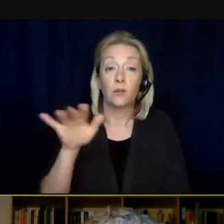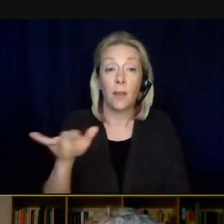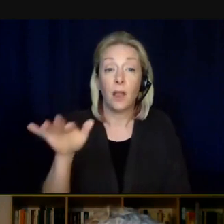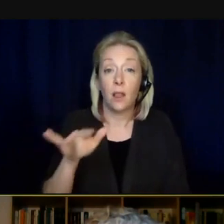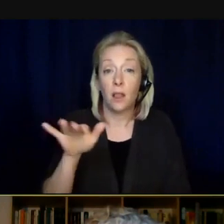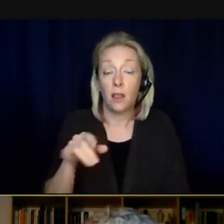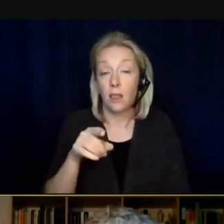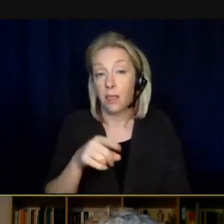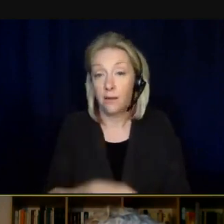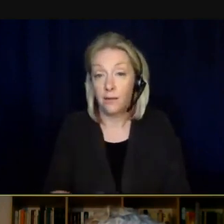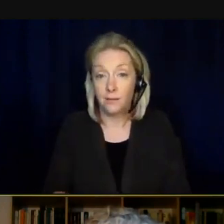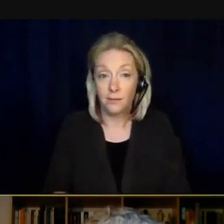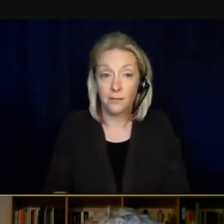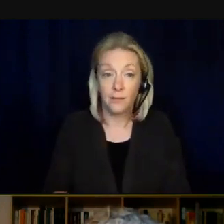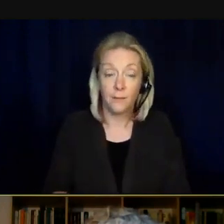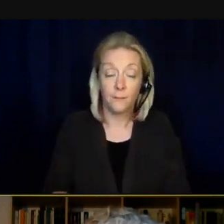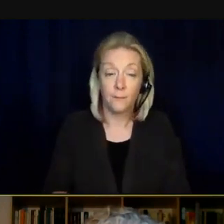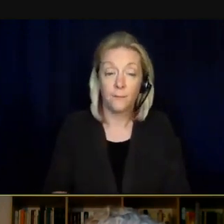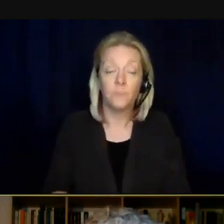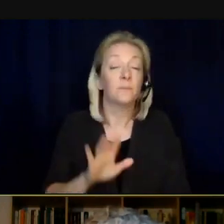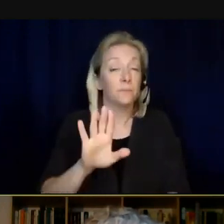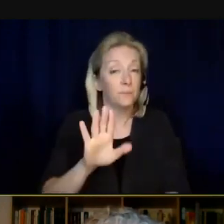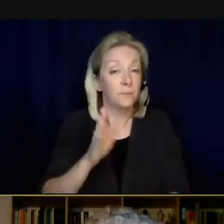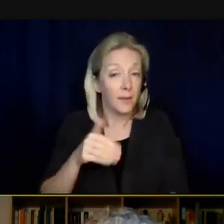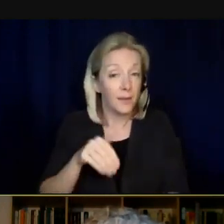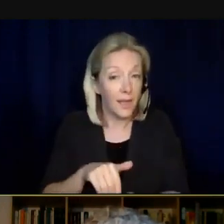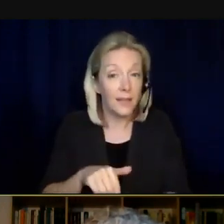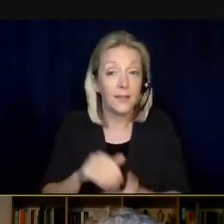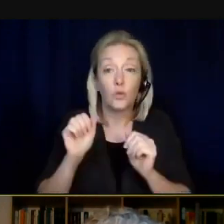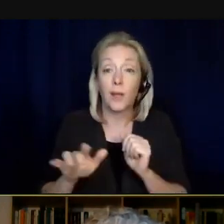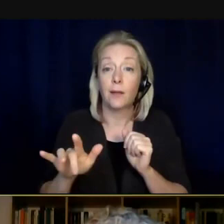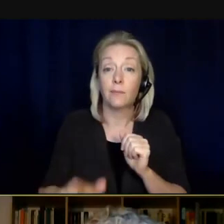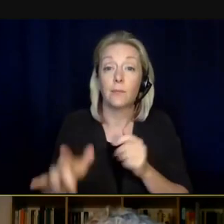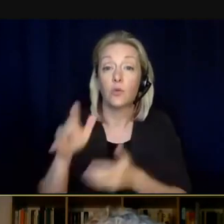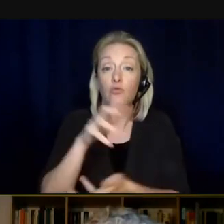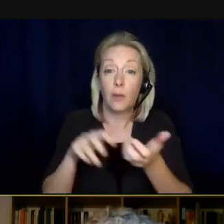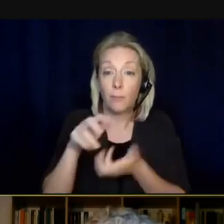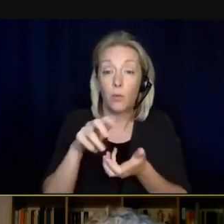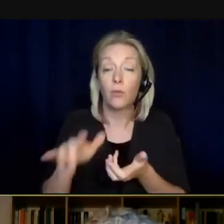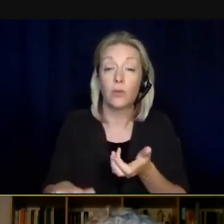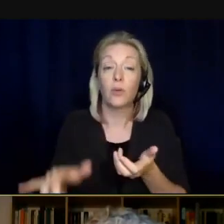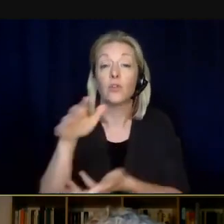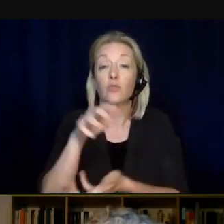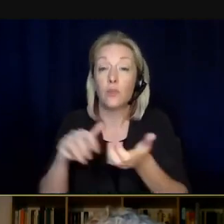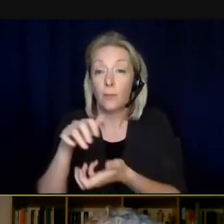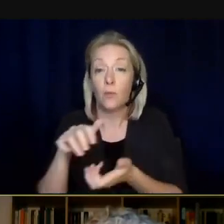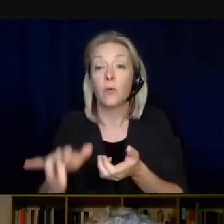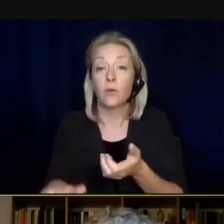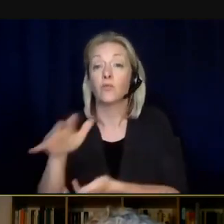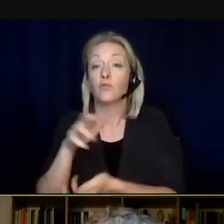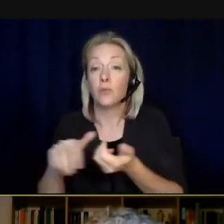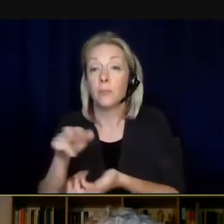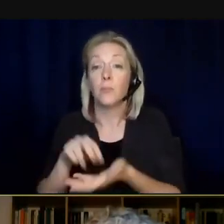Now, whatever I do, again, we have that scramble again option. Let me show you with the